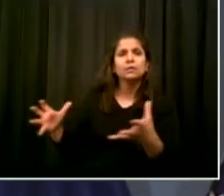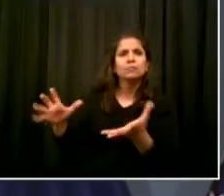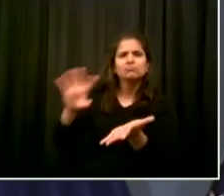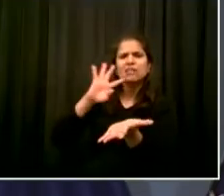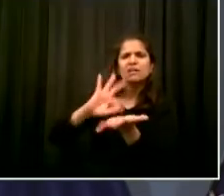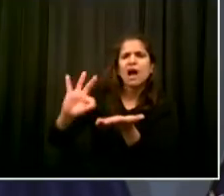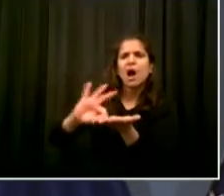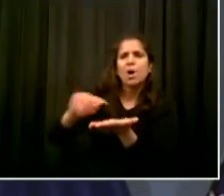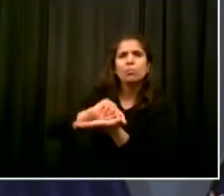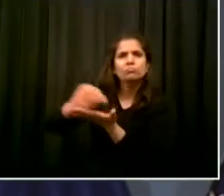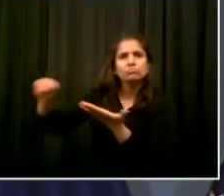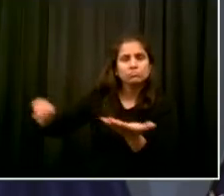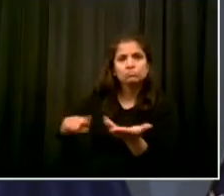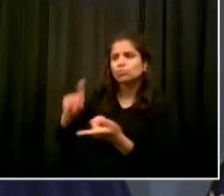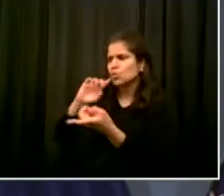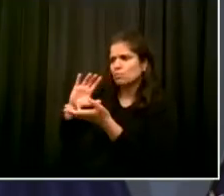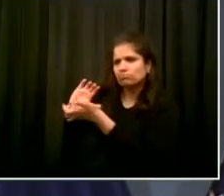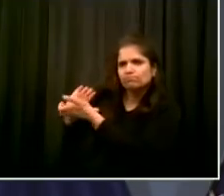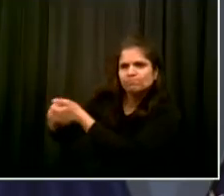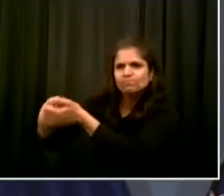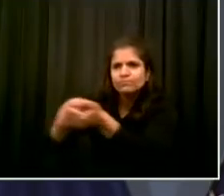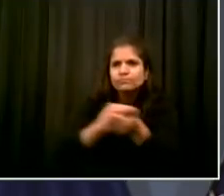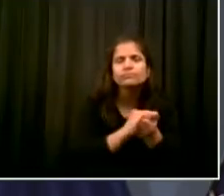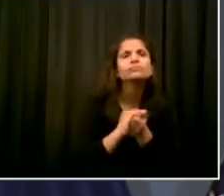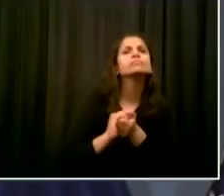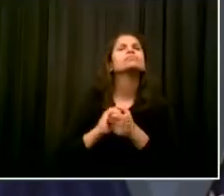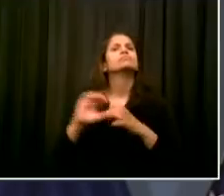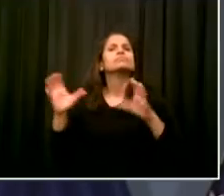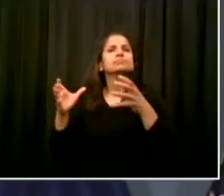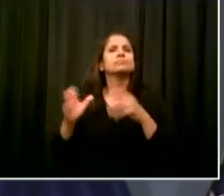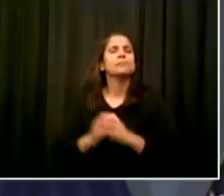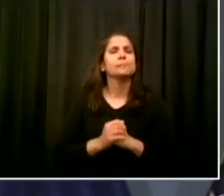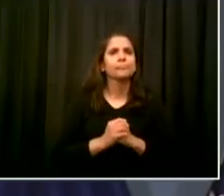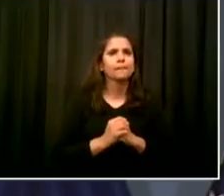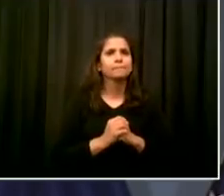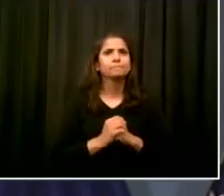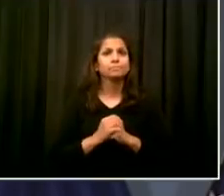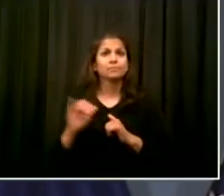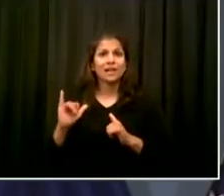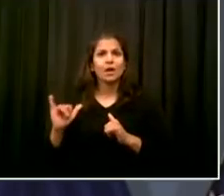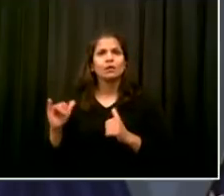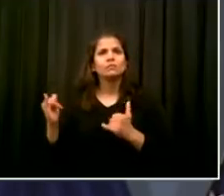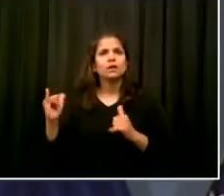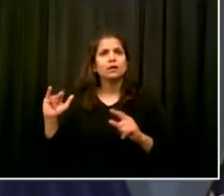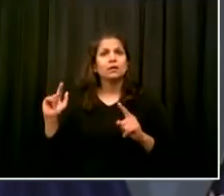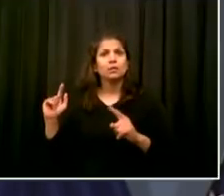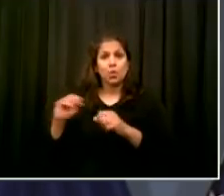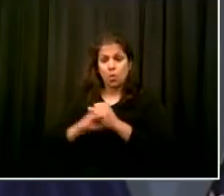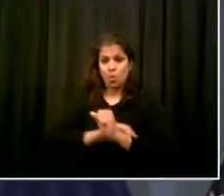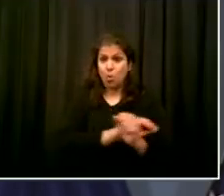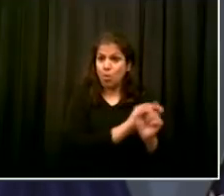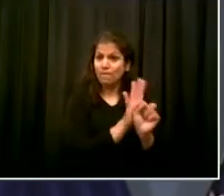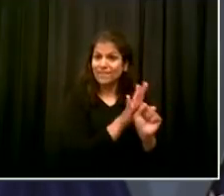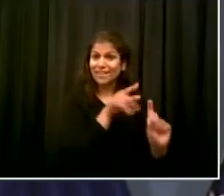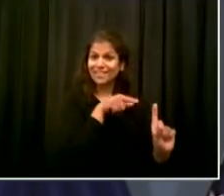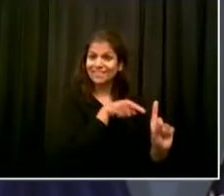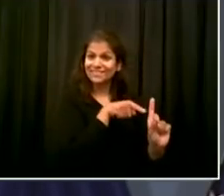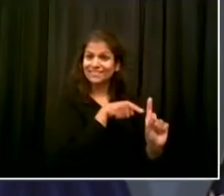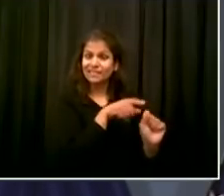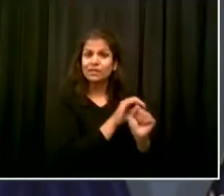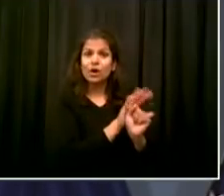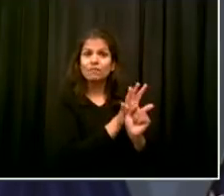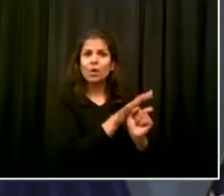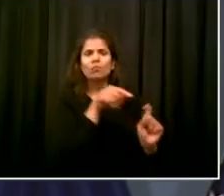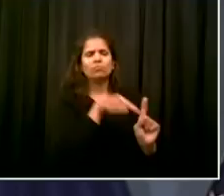out of the coronavirus, and we've been saying this now for months, it laid bare a reality more starkly than ever